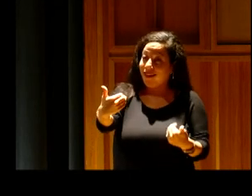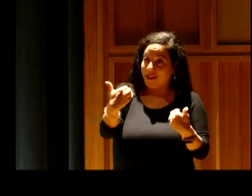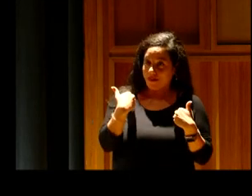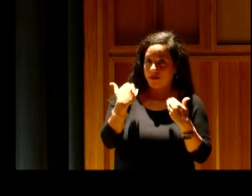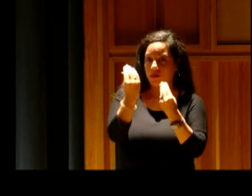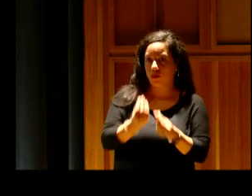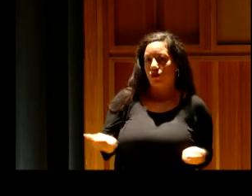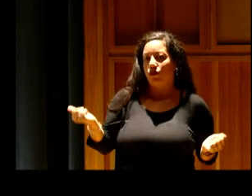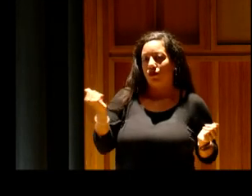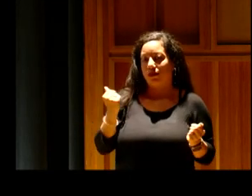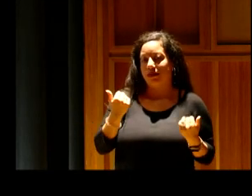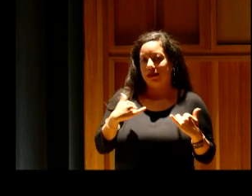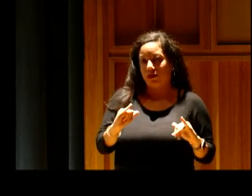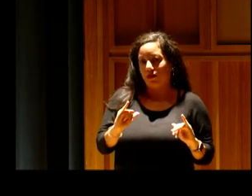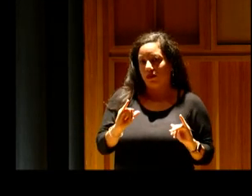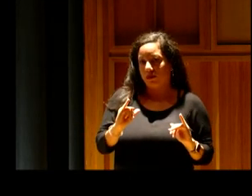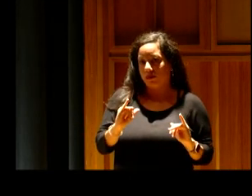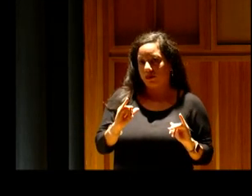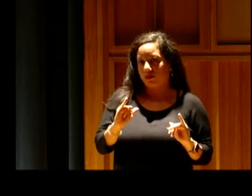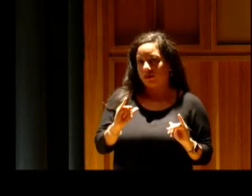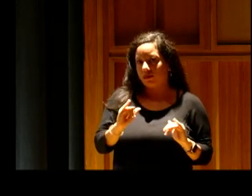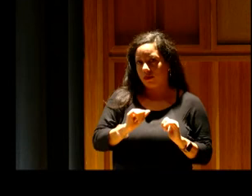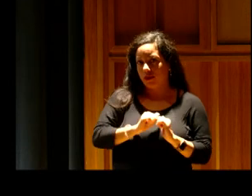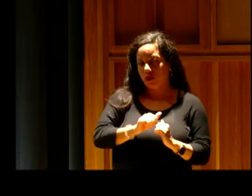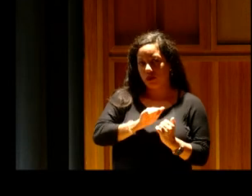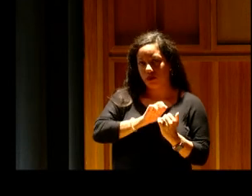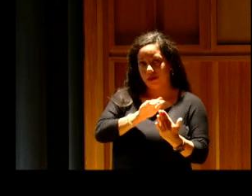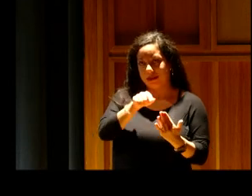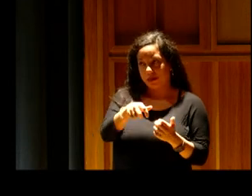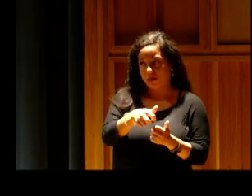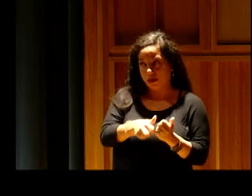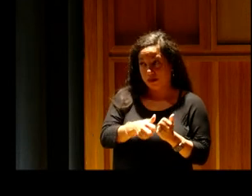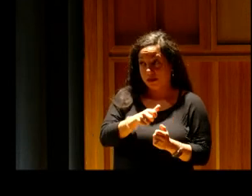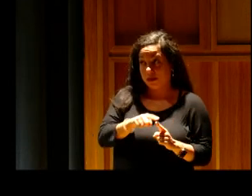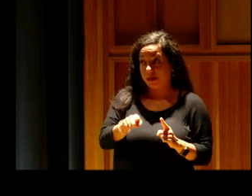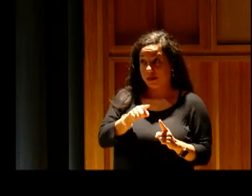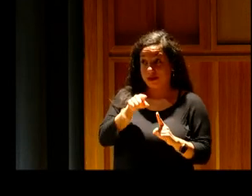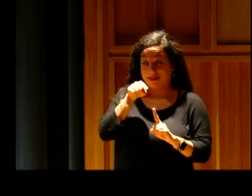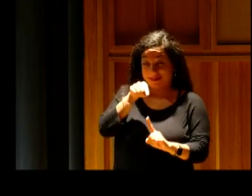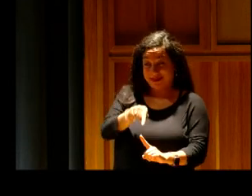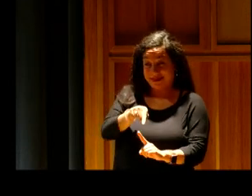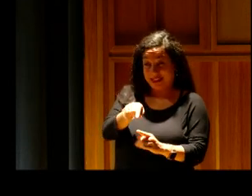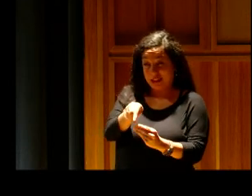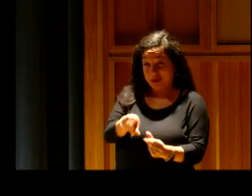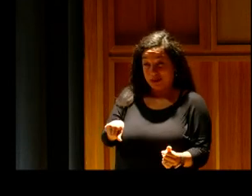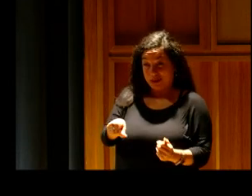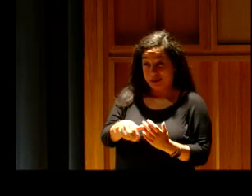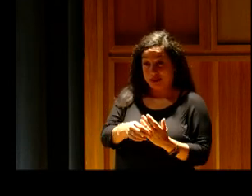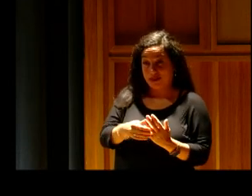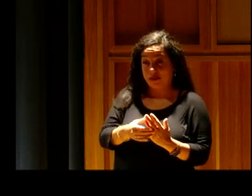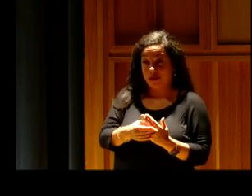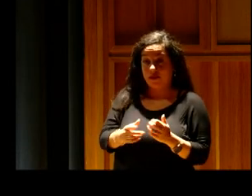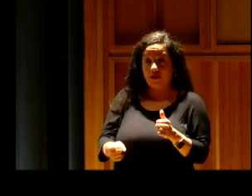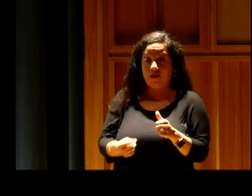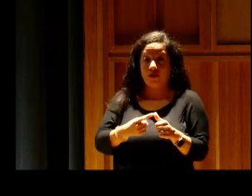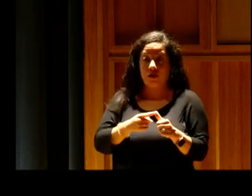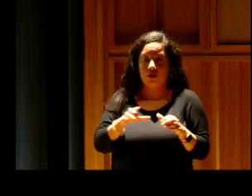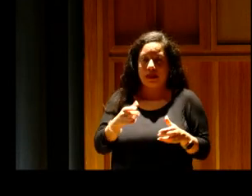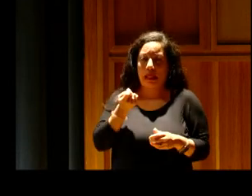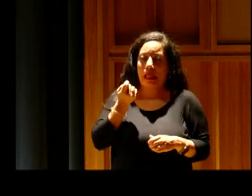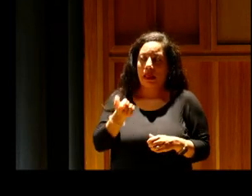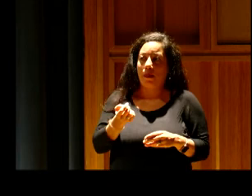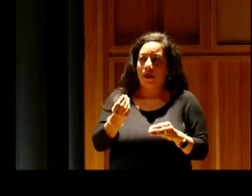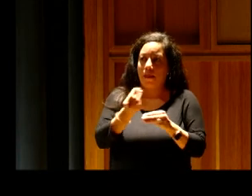solutions still to be had to address this problem. But to get at the solutions, let's first do a little bit of math